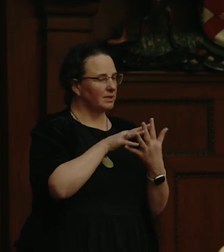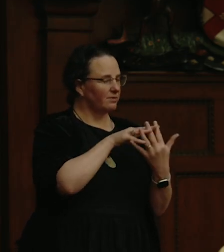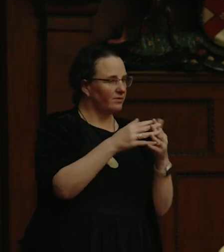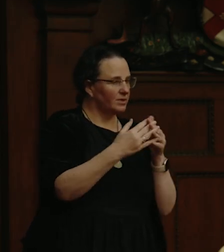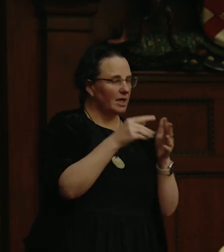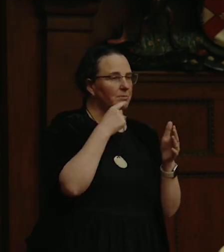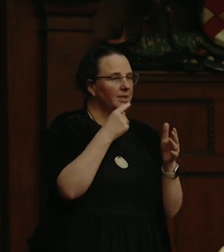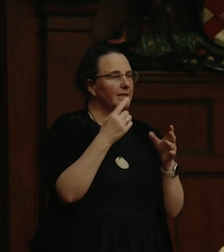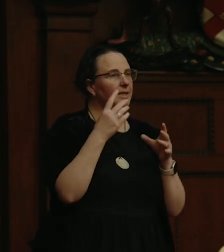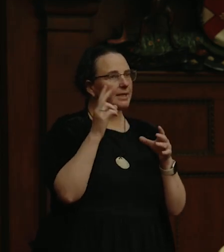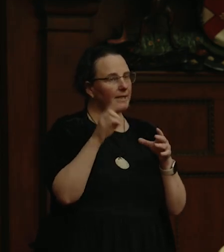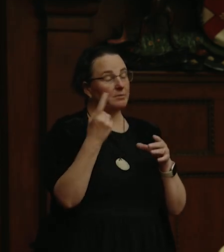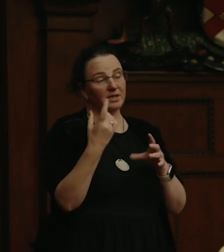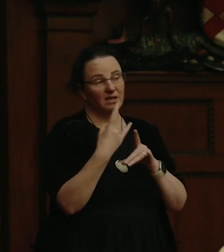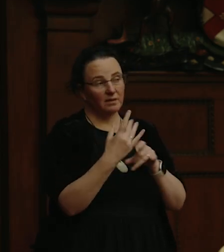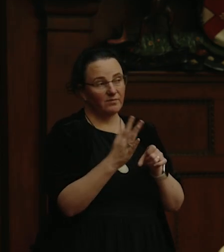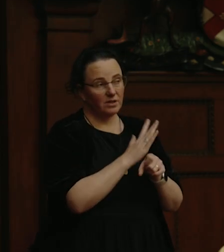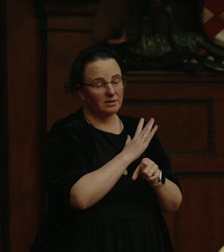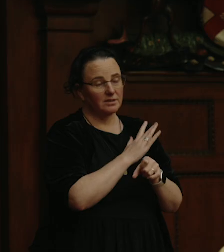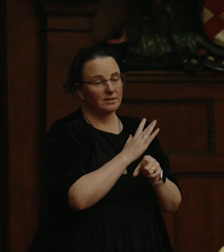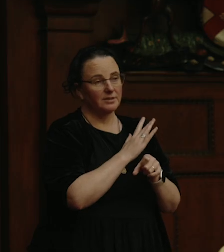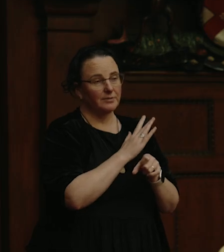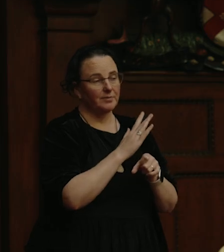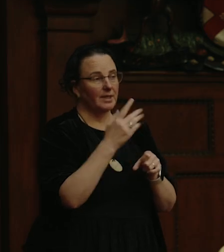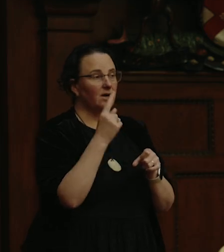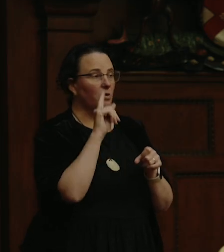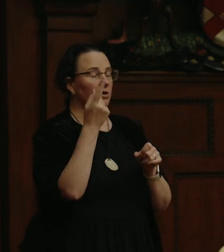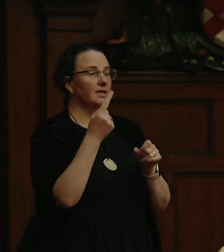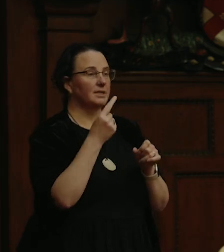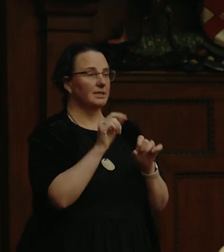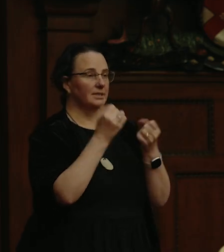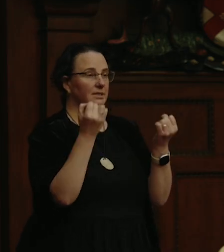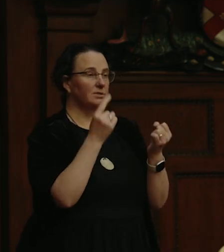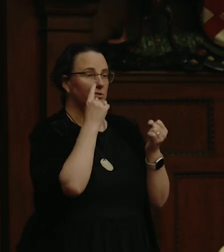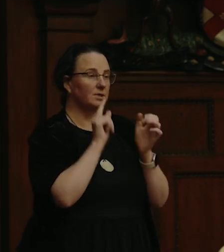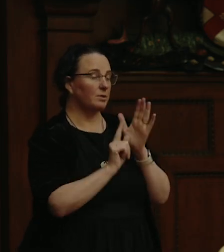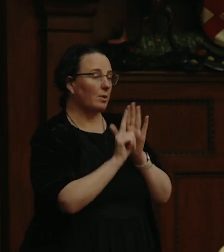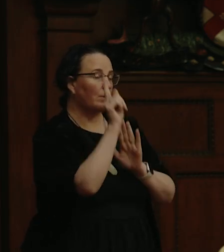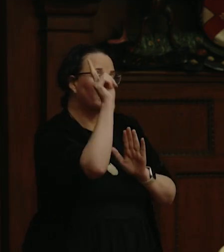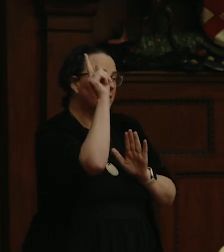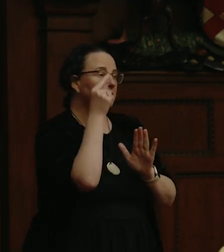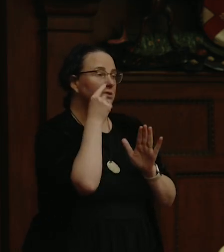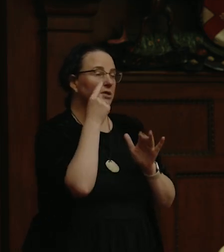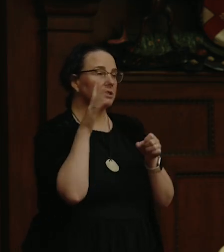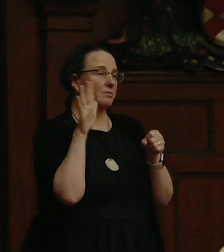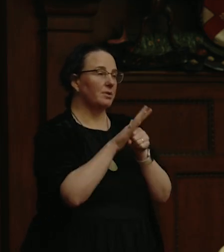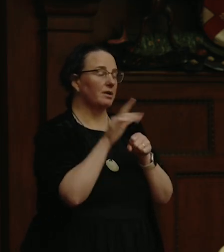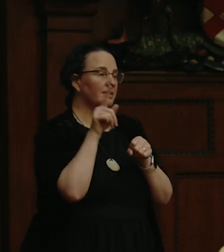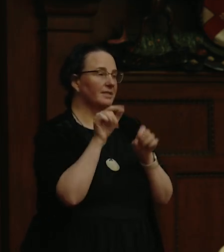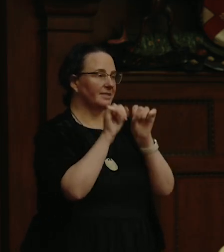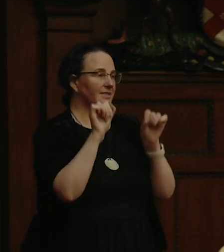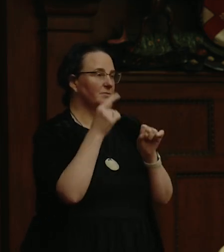be quite helpful. You have a drainage system that goes into your nose. That's when you cry, you get a really snotty nose, so it's trying to block off that